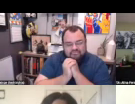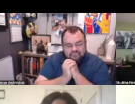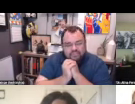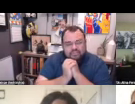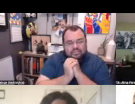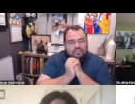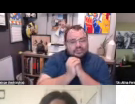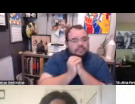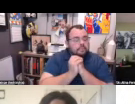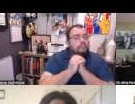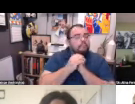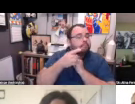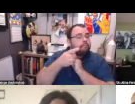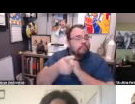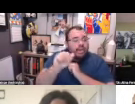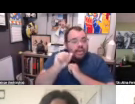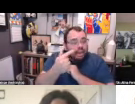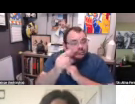Perfect.